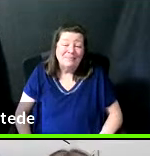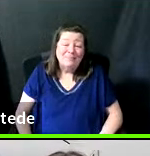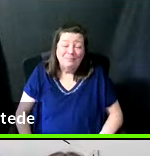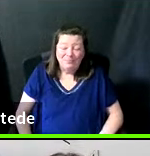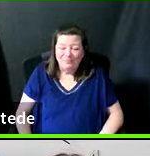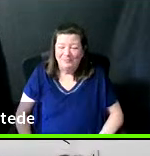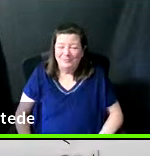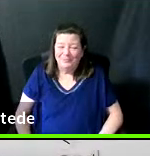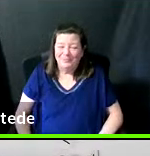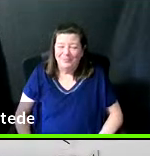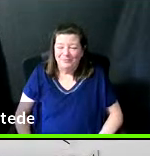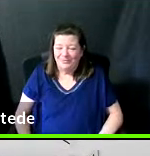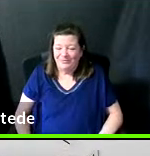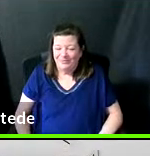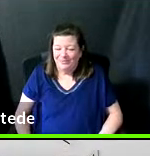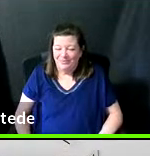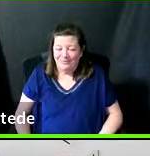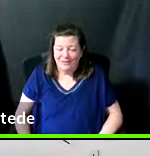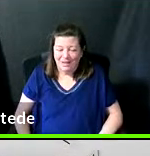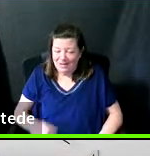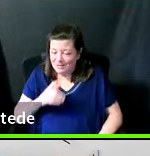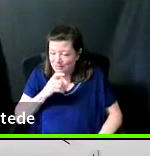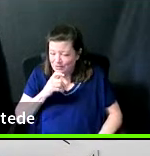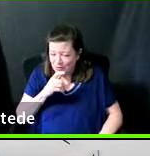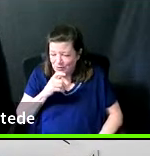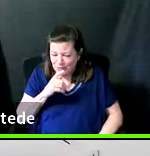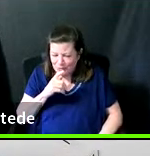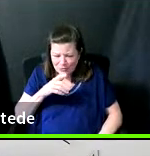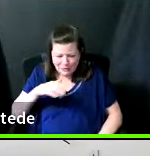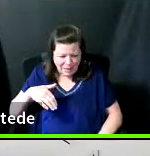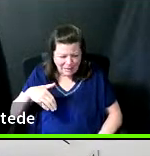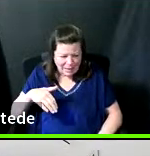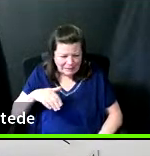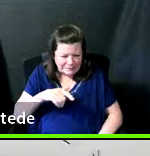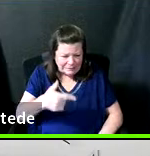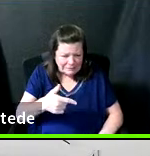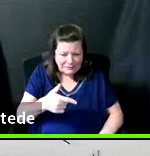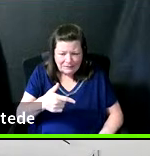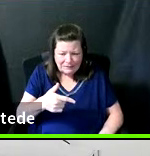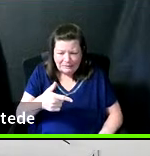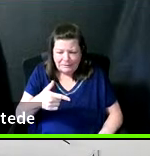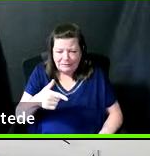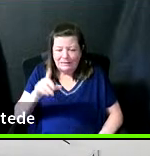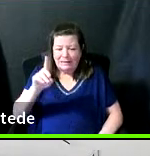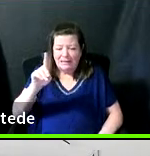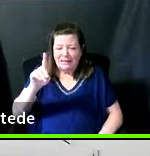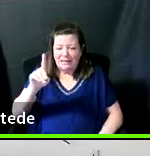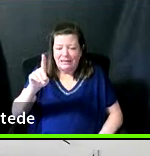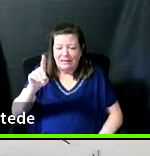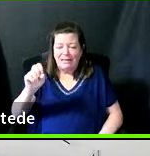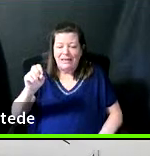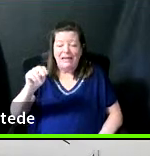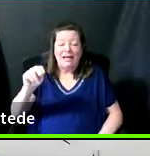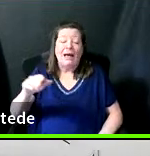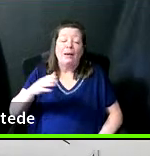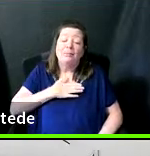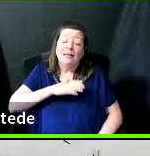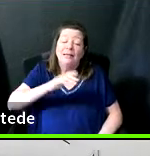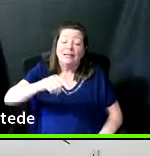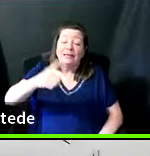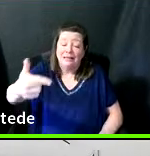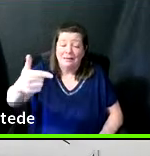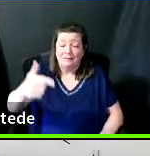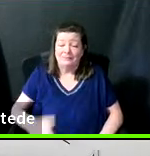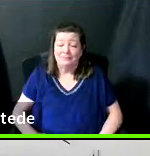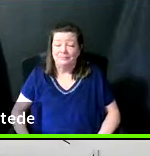And I have no idea who's not gone yet. I know Dina hasn't. Dina, please save me.